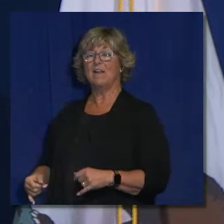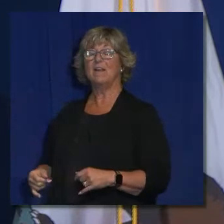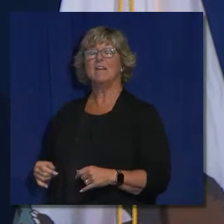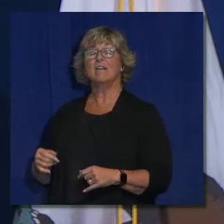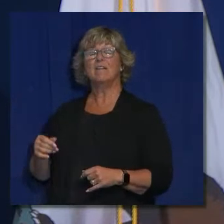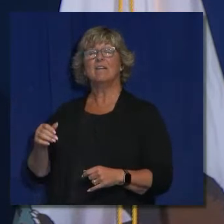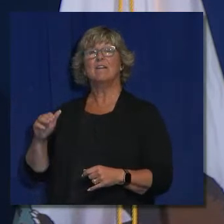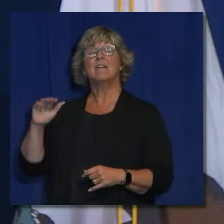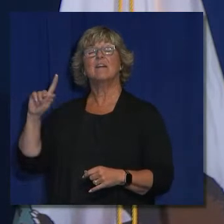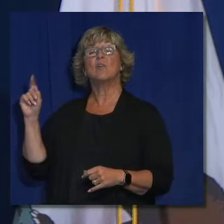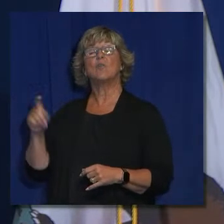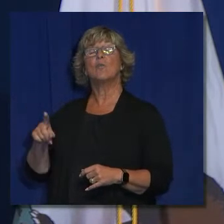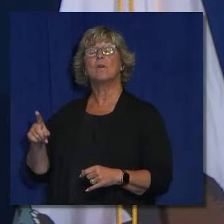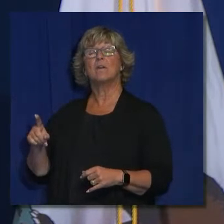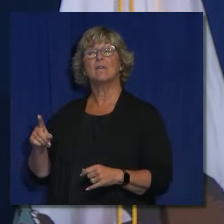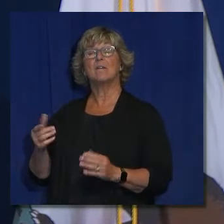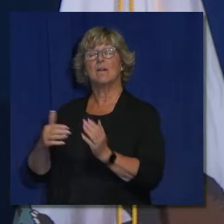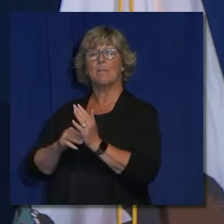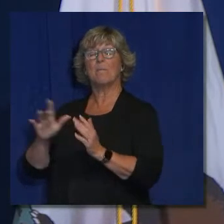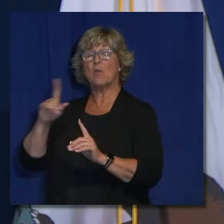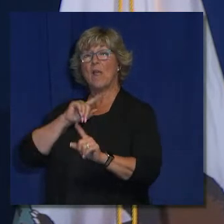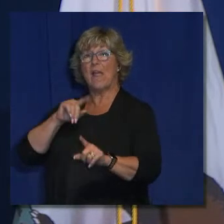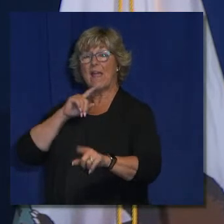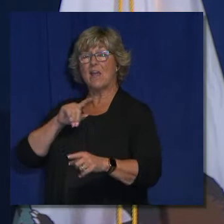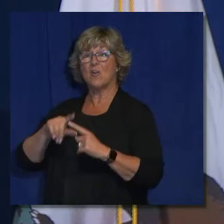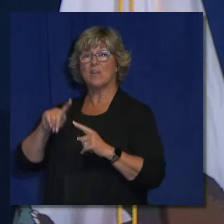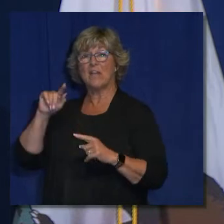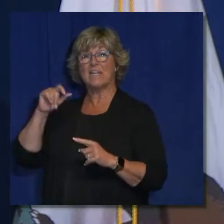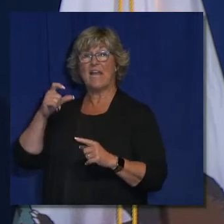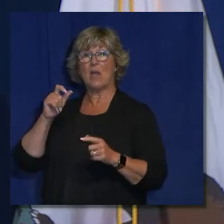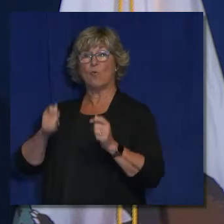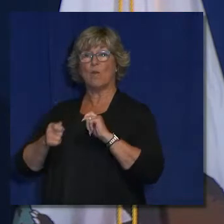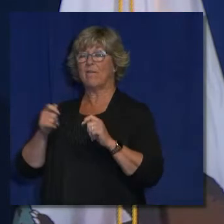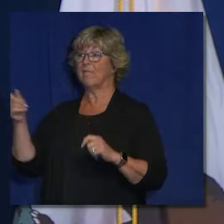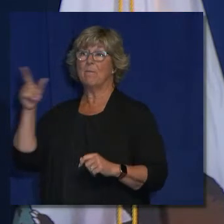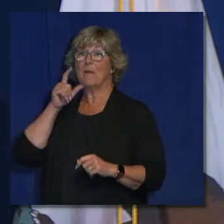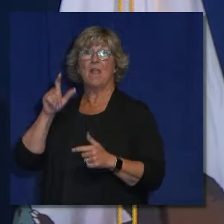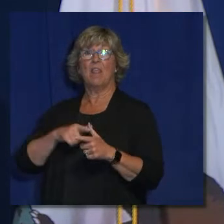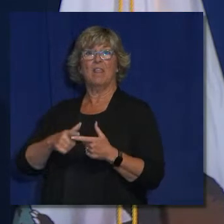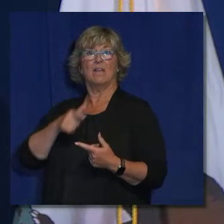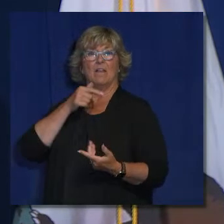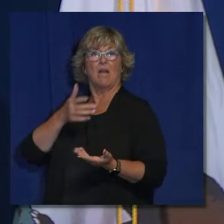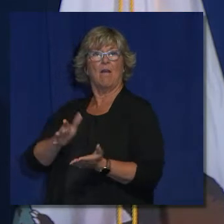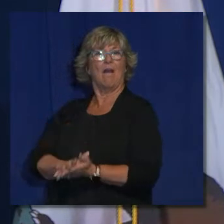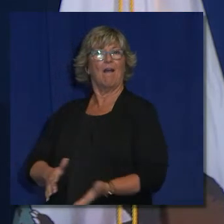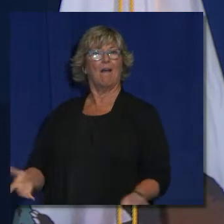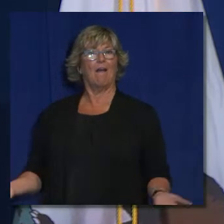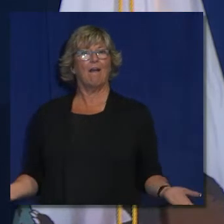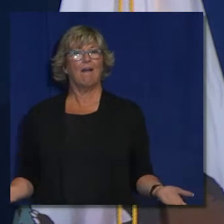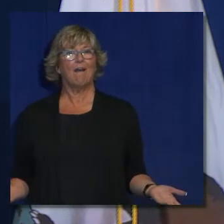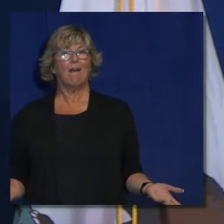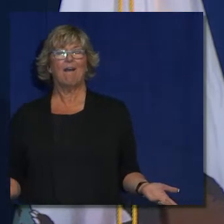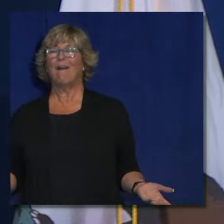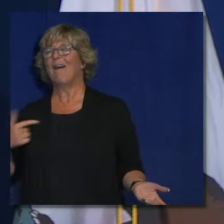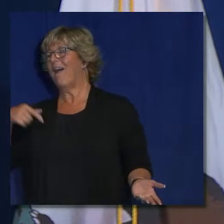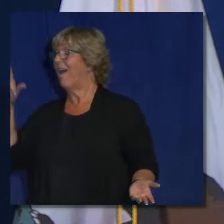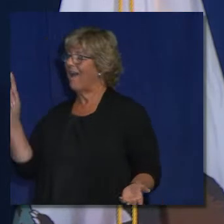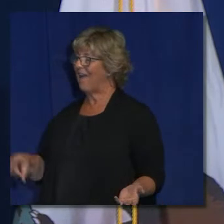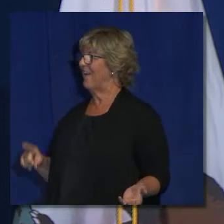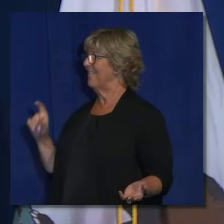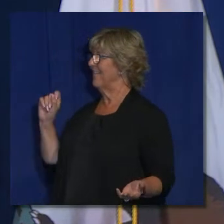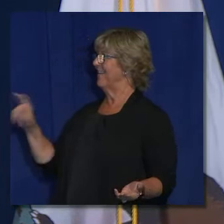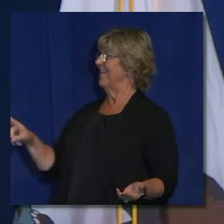seems repetitive with your answers already to tax reform questions. Well, you don't have to ask it then. Okay, I have to